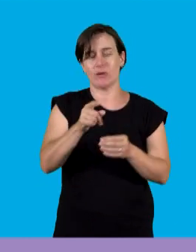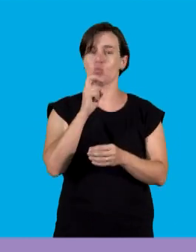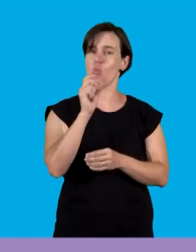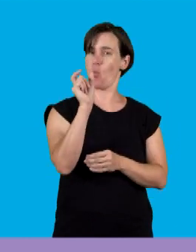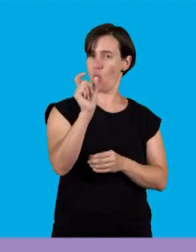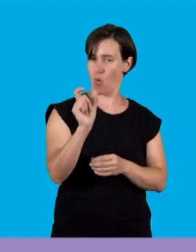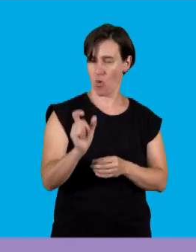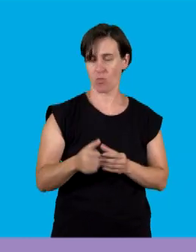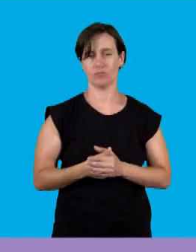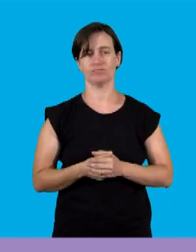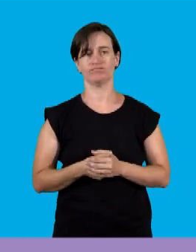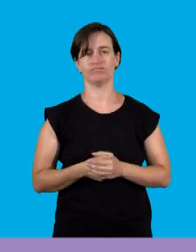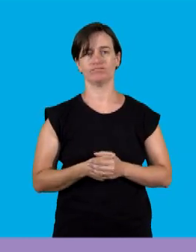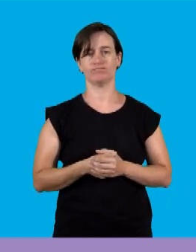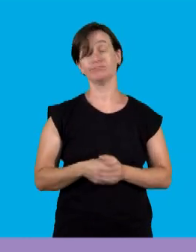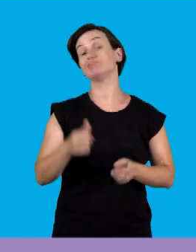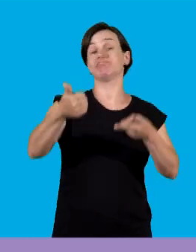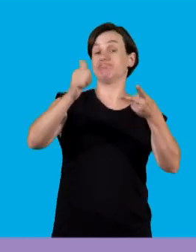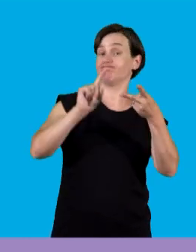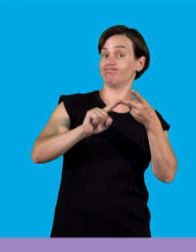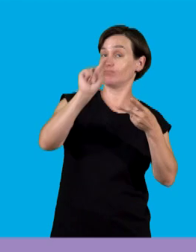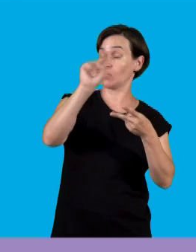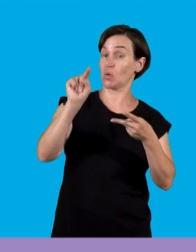over to the next question and see if we can